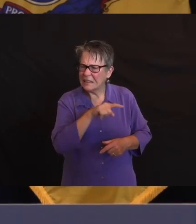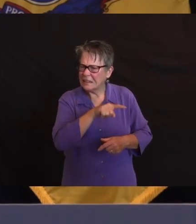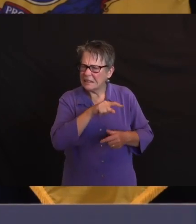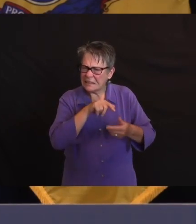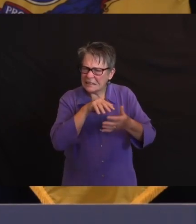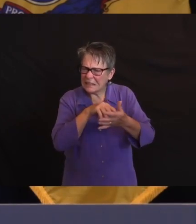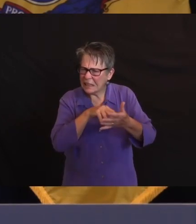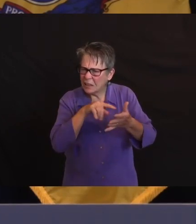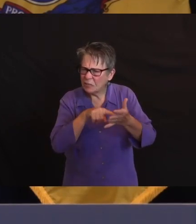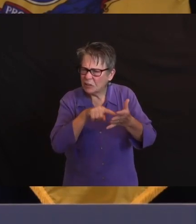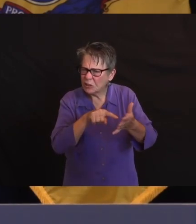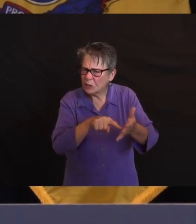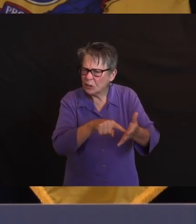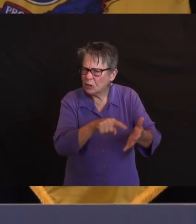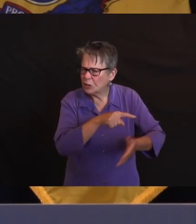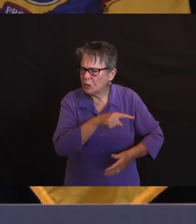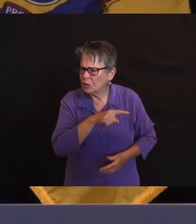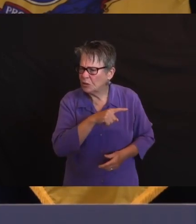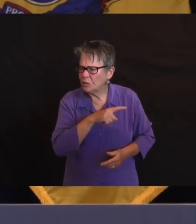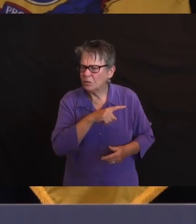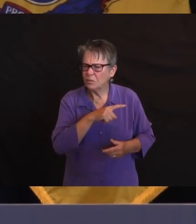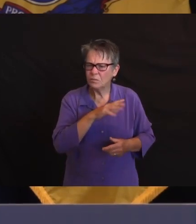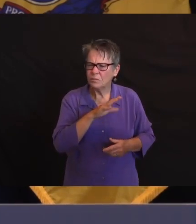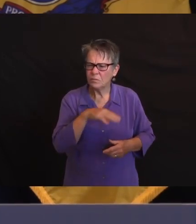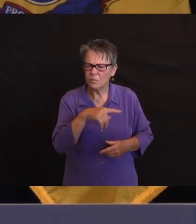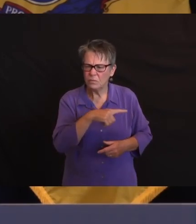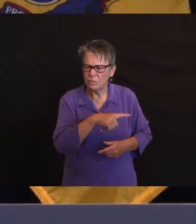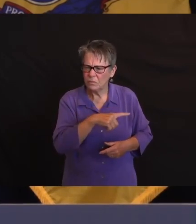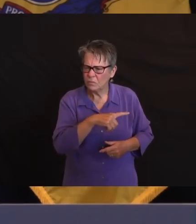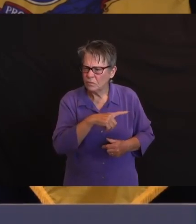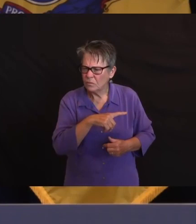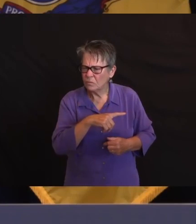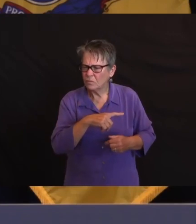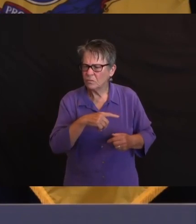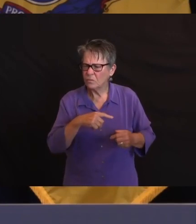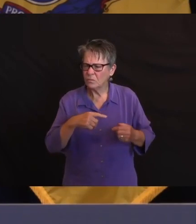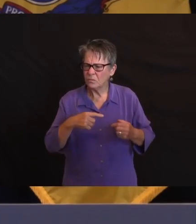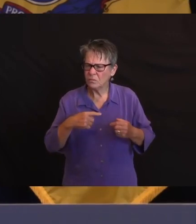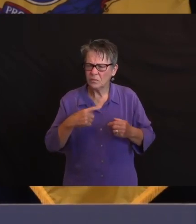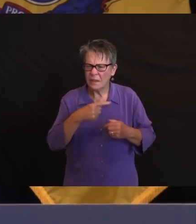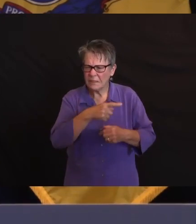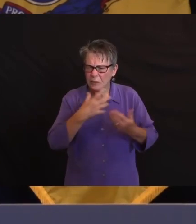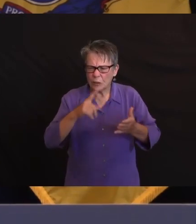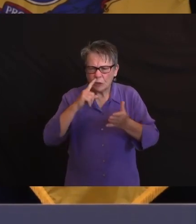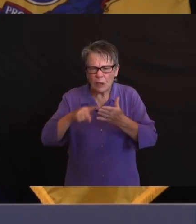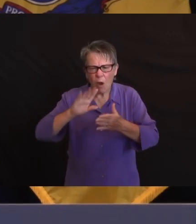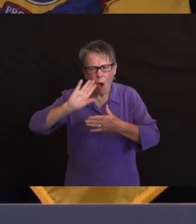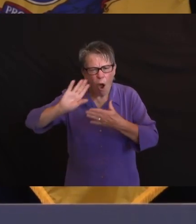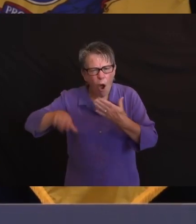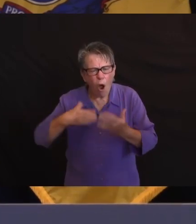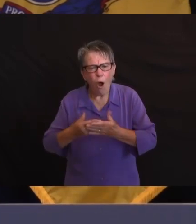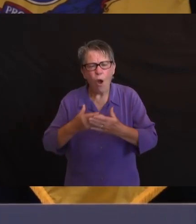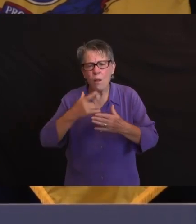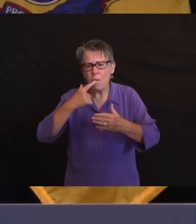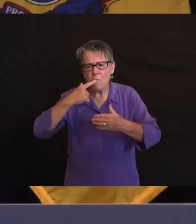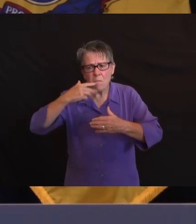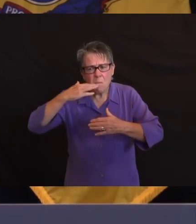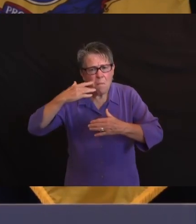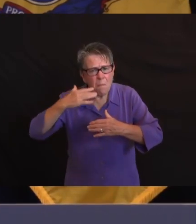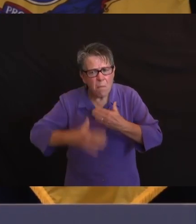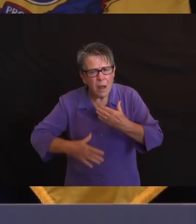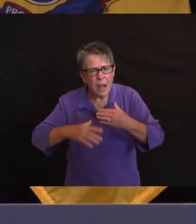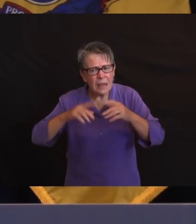all blood that had been tested for any reason over the past 6+ months. Mm-hmm. So not just COVID related, but